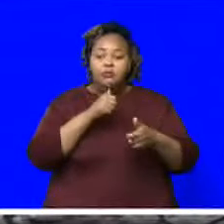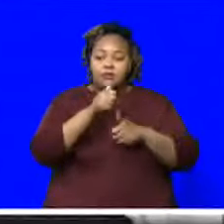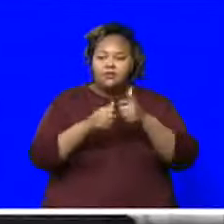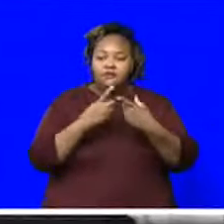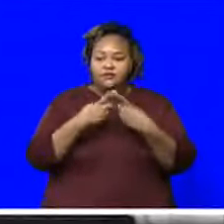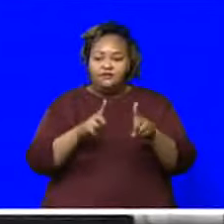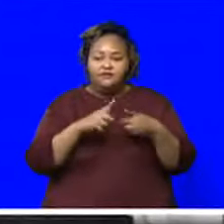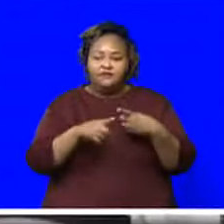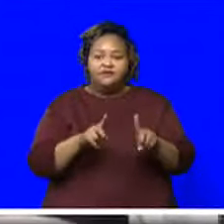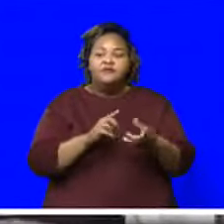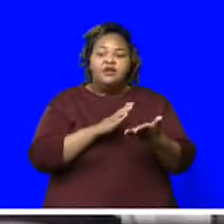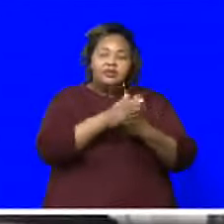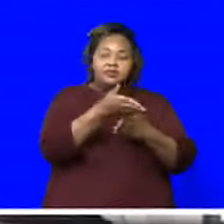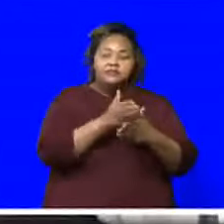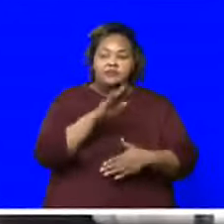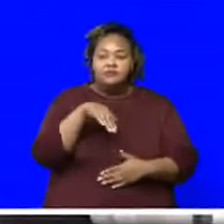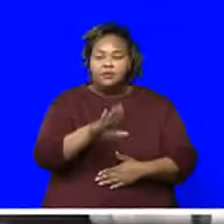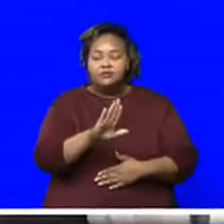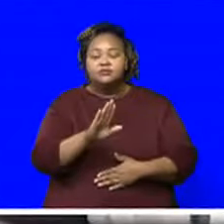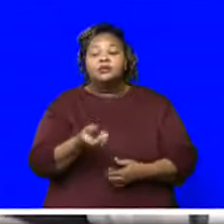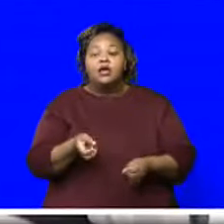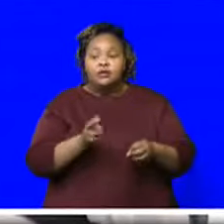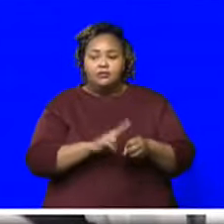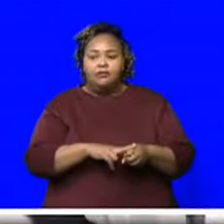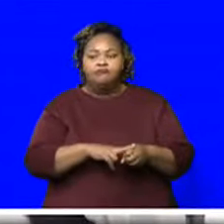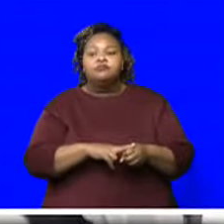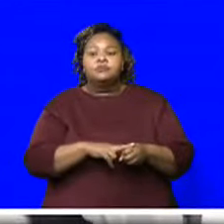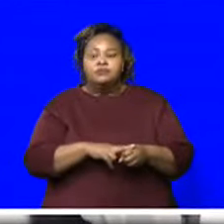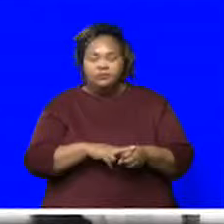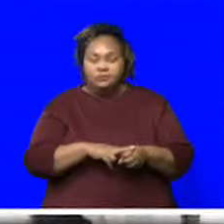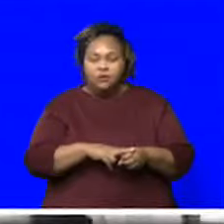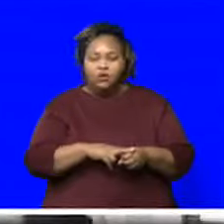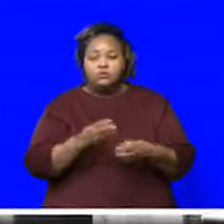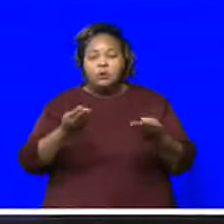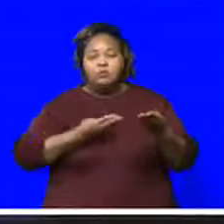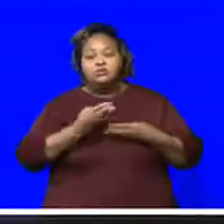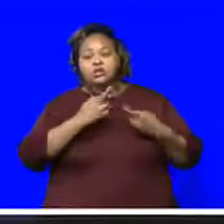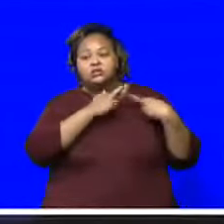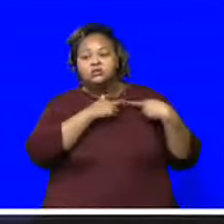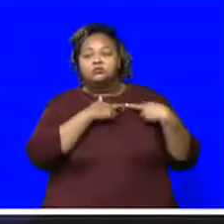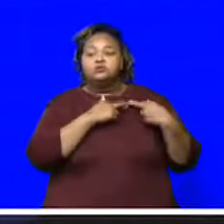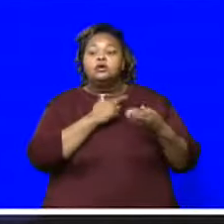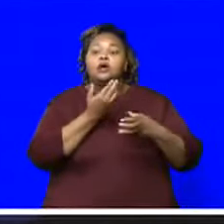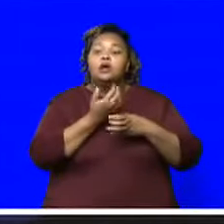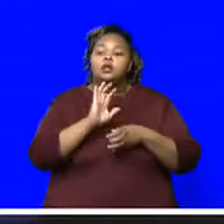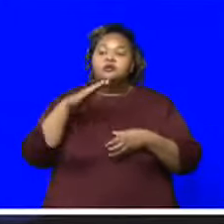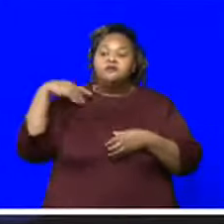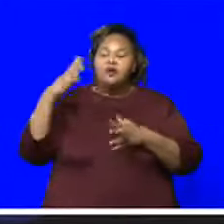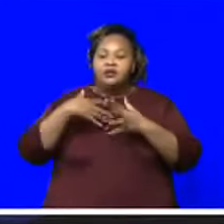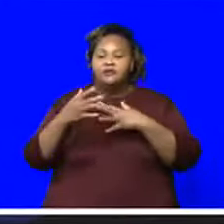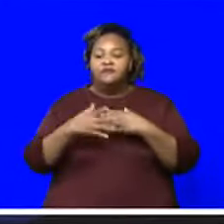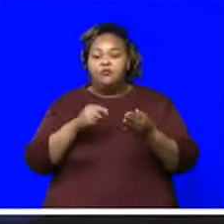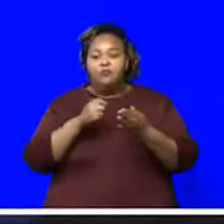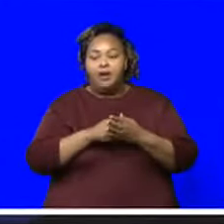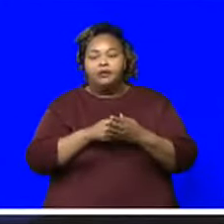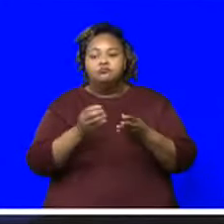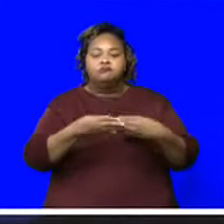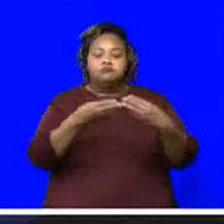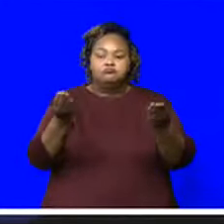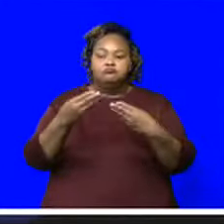as well as courier services. He continues to say they have renewed 5 licenses for companies in the